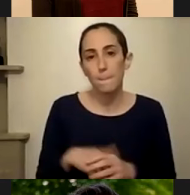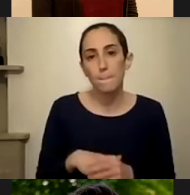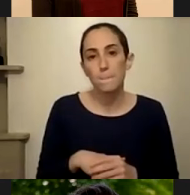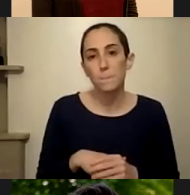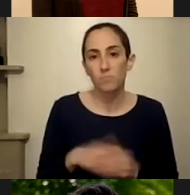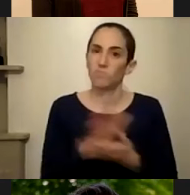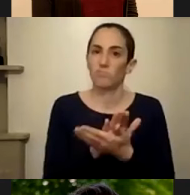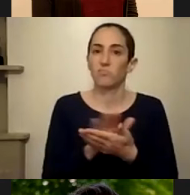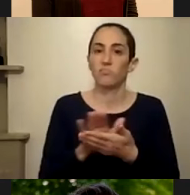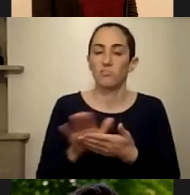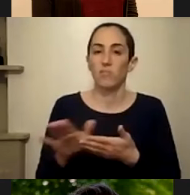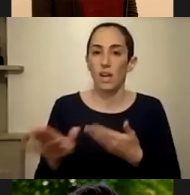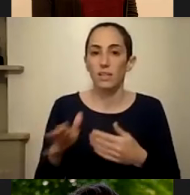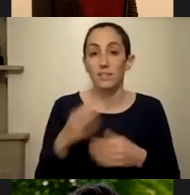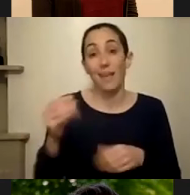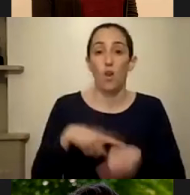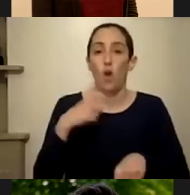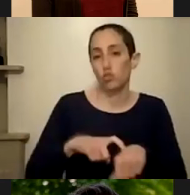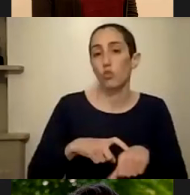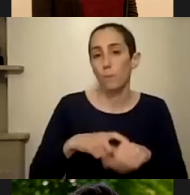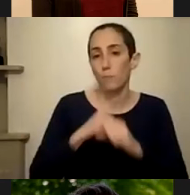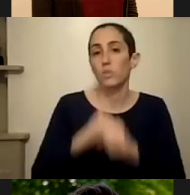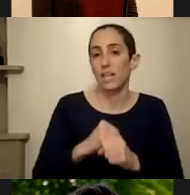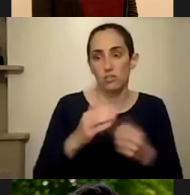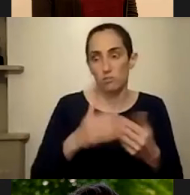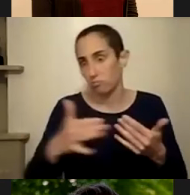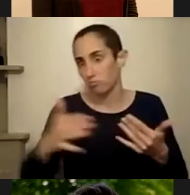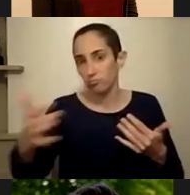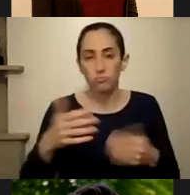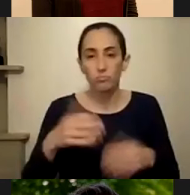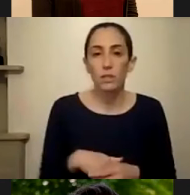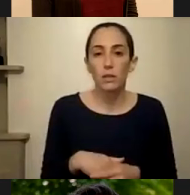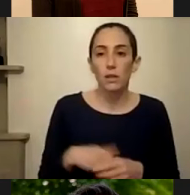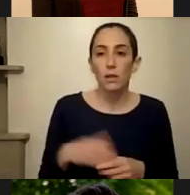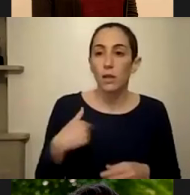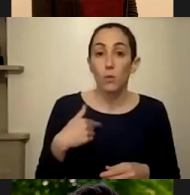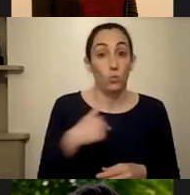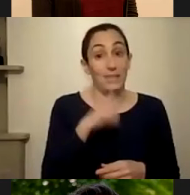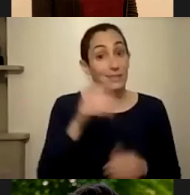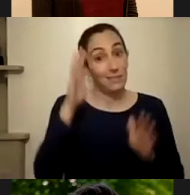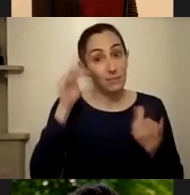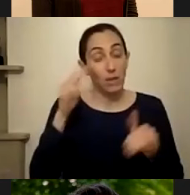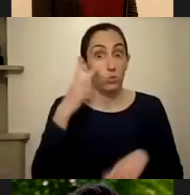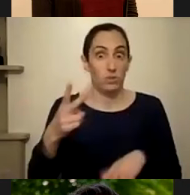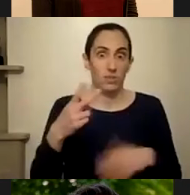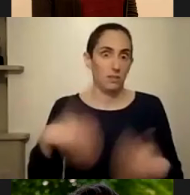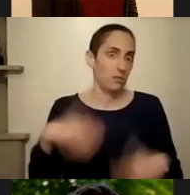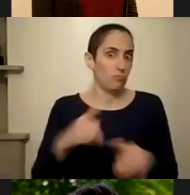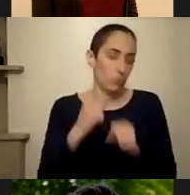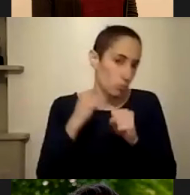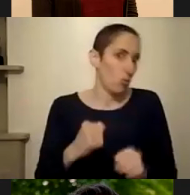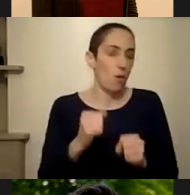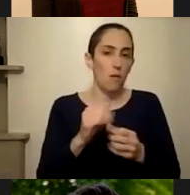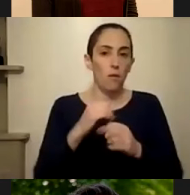Very nice, strong, and long-term protection, and we didn't actually expect to see this nice protection with